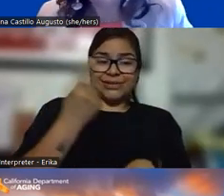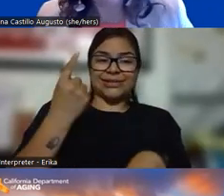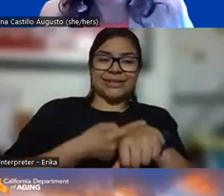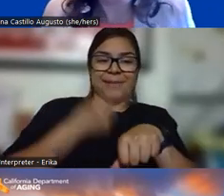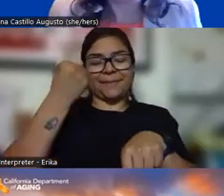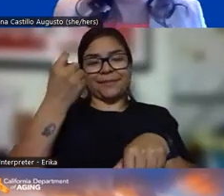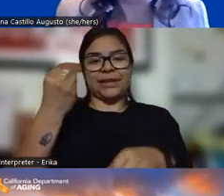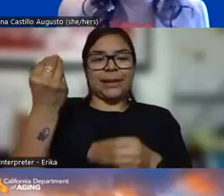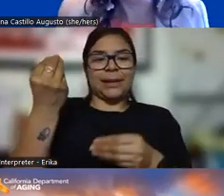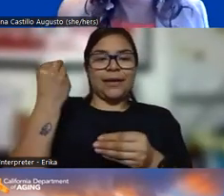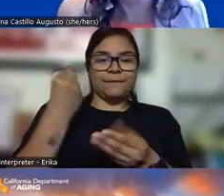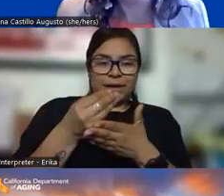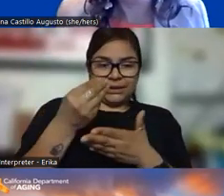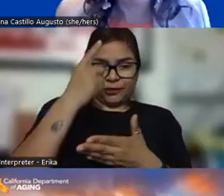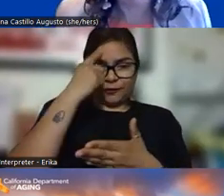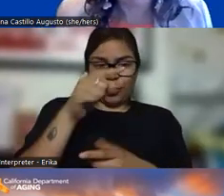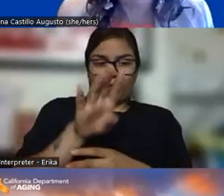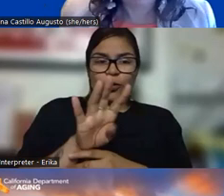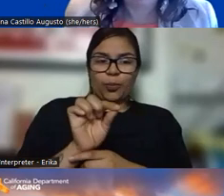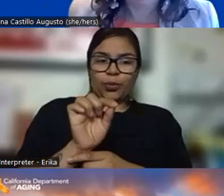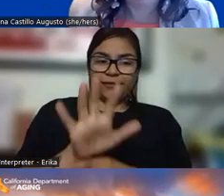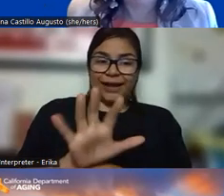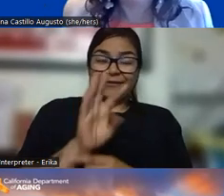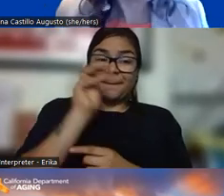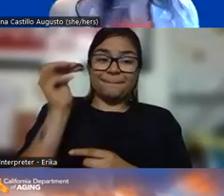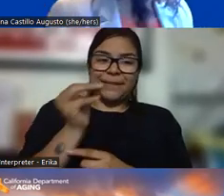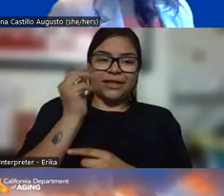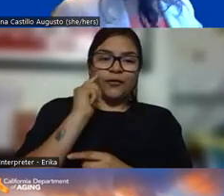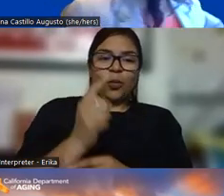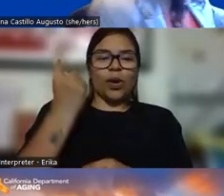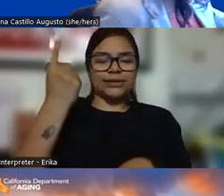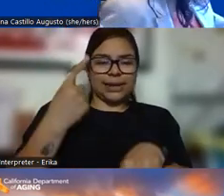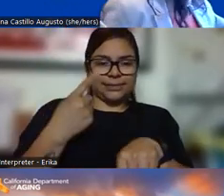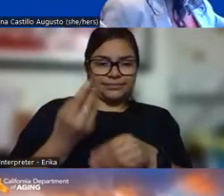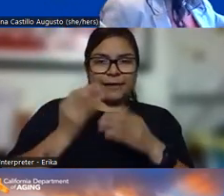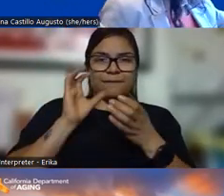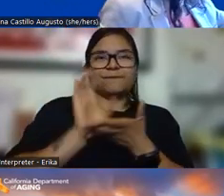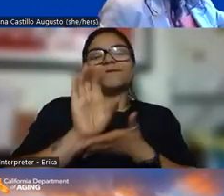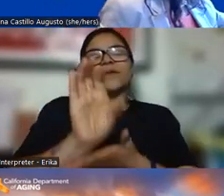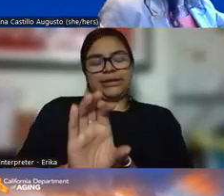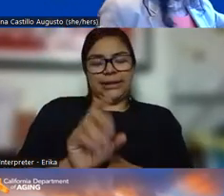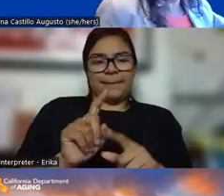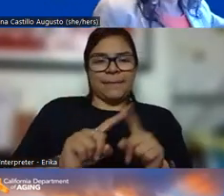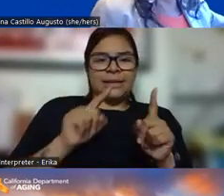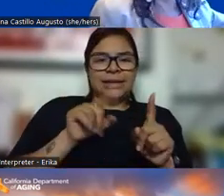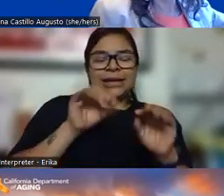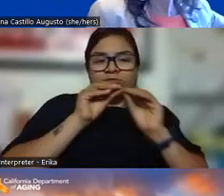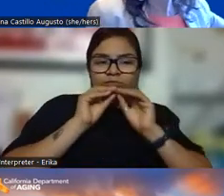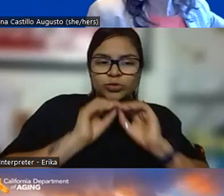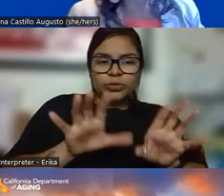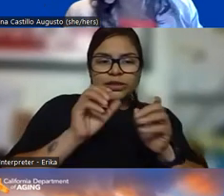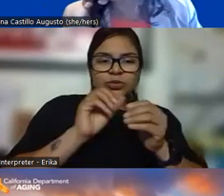provide competitive grants to local communities, and communities being cities, counties, or